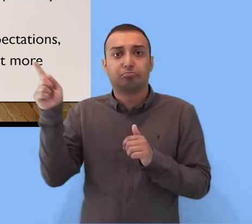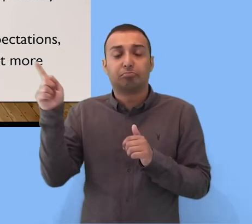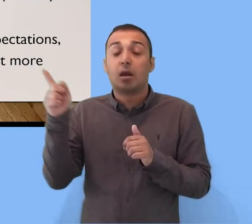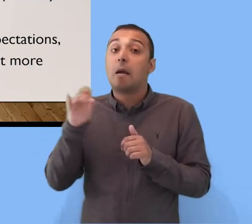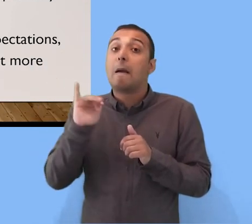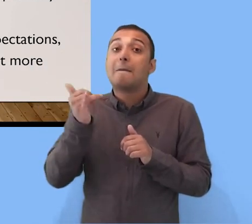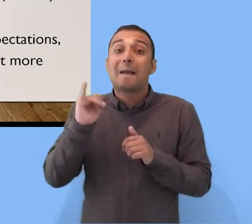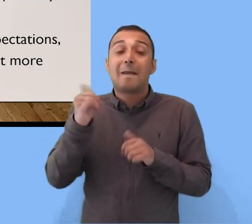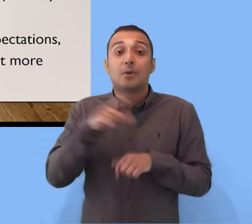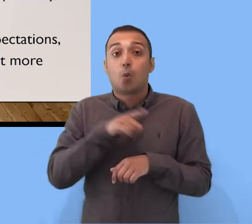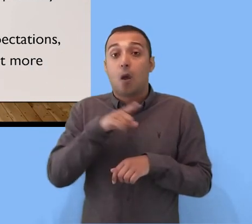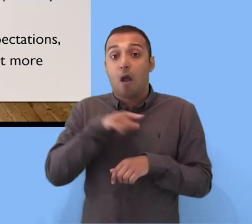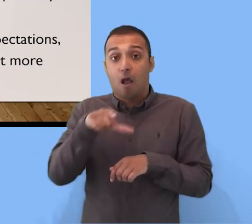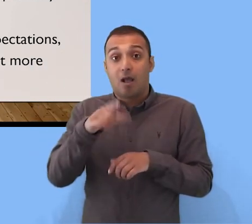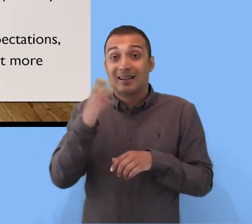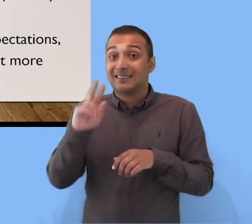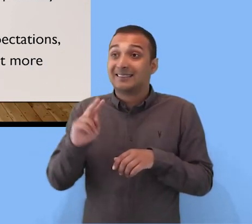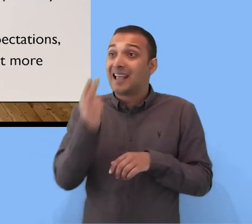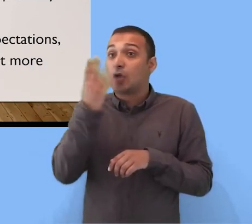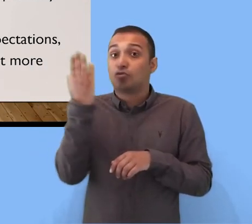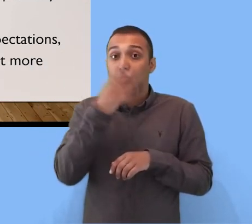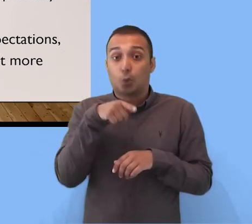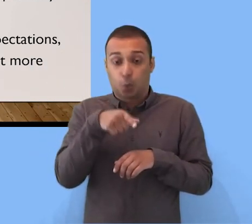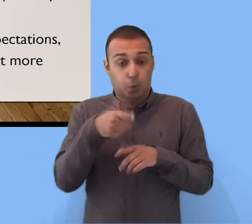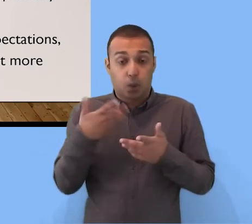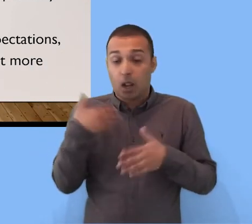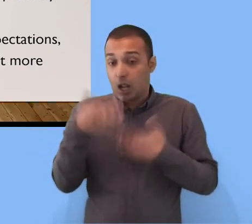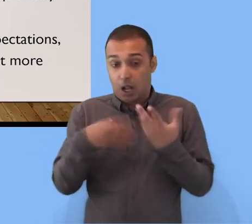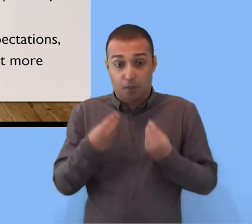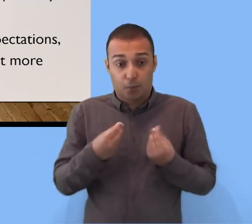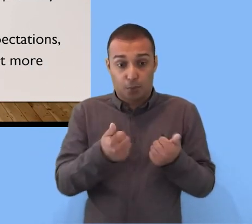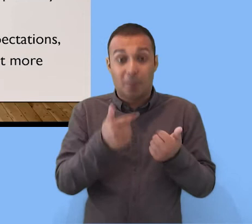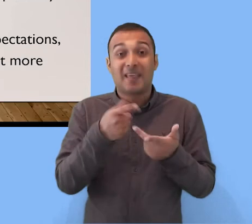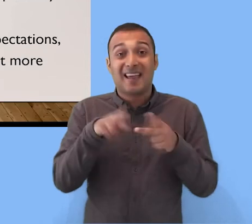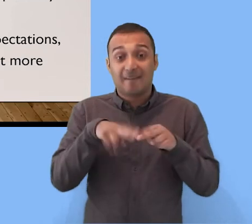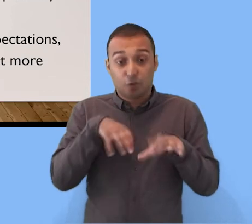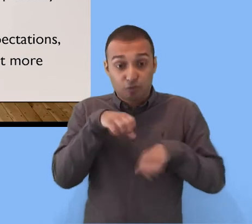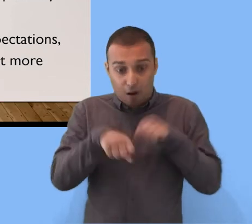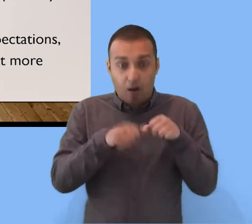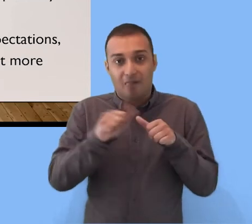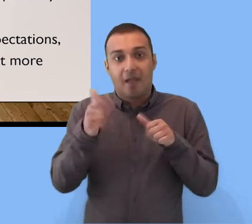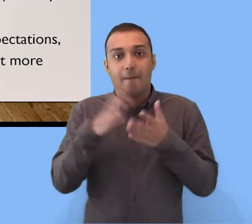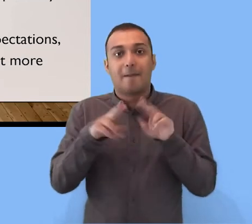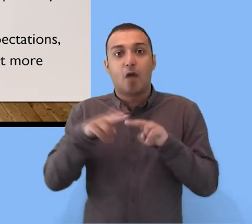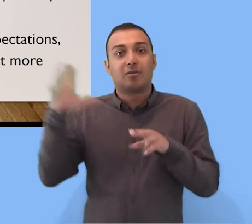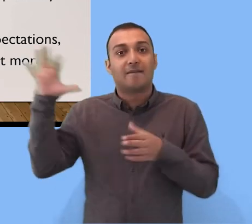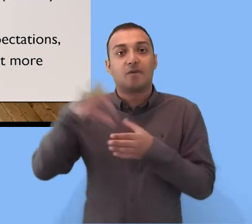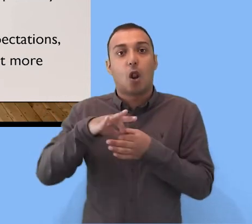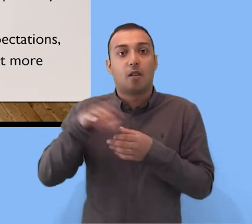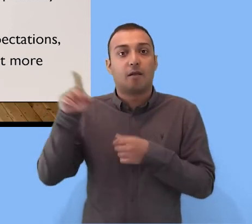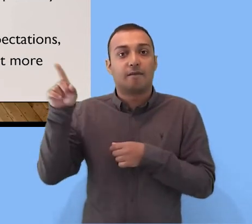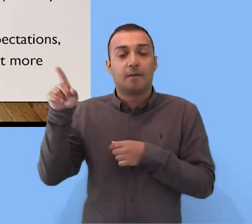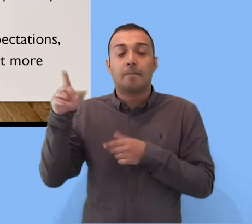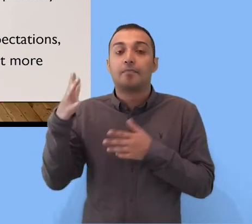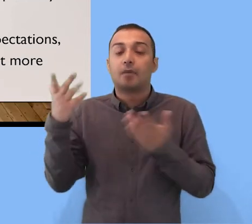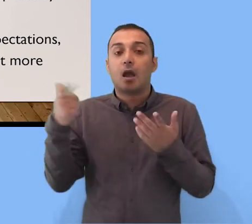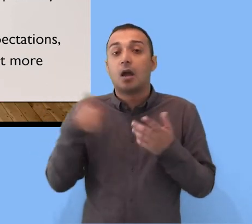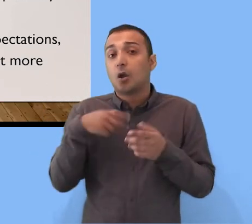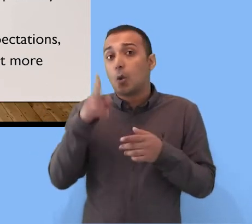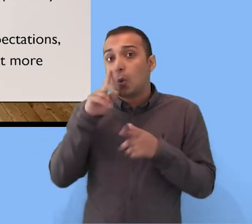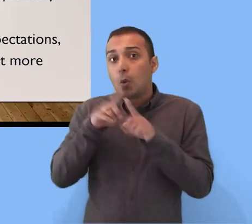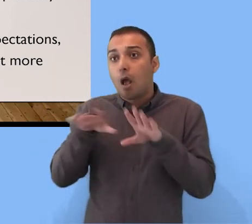already struggling, but the research seems to show that it's much better for secondary parents to work on the things